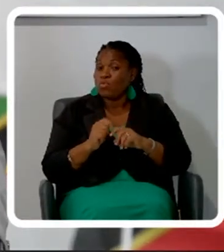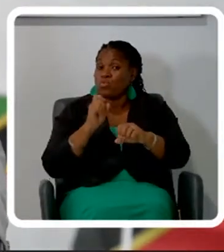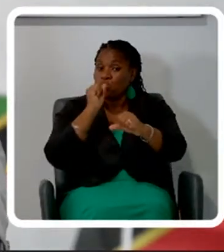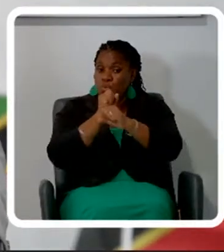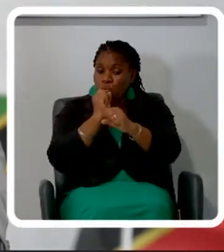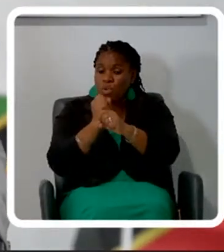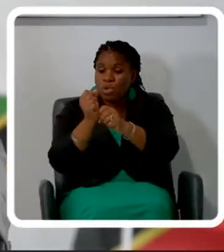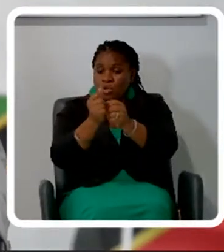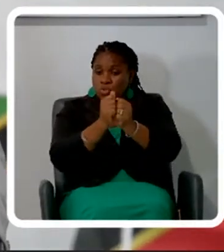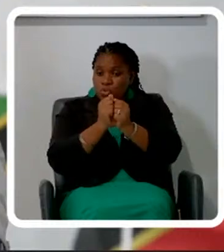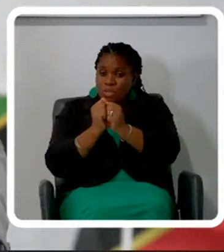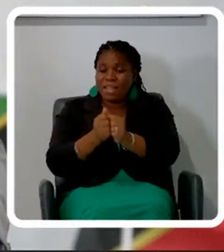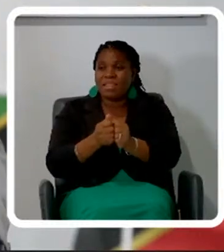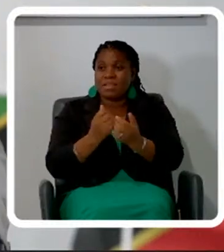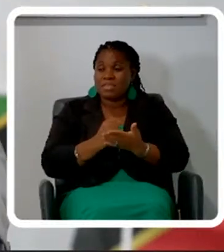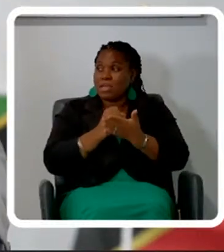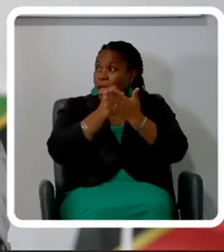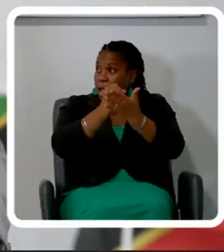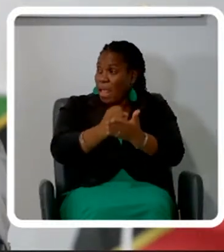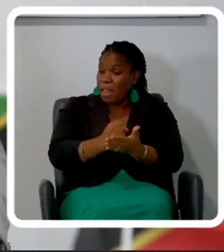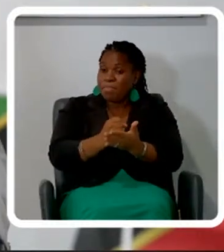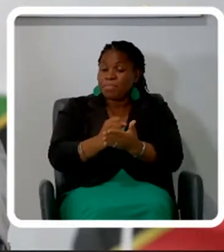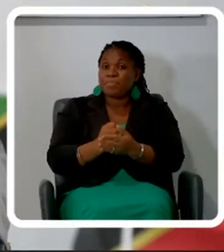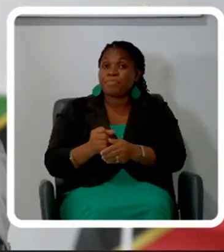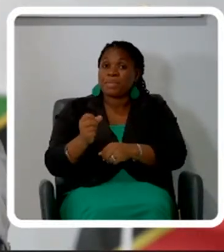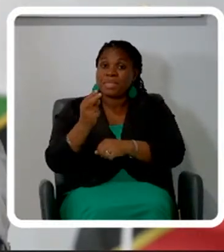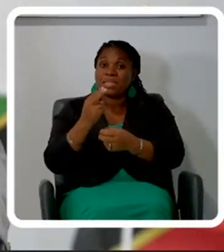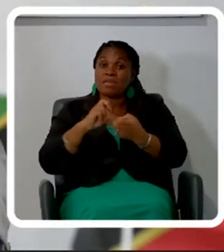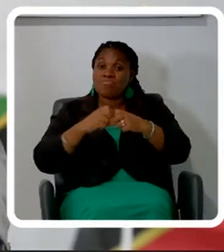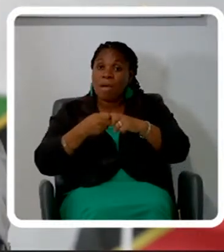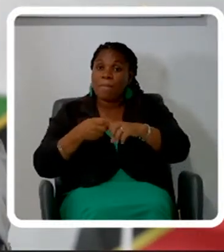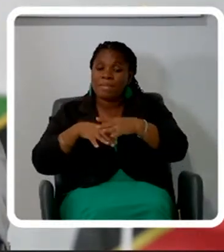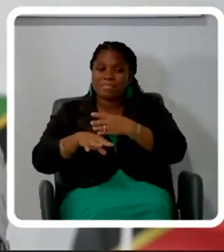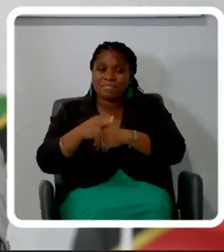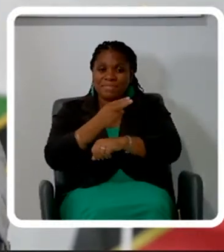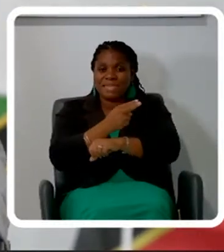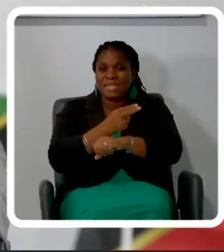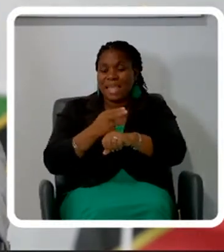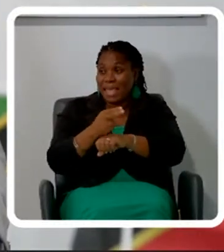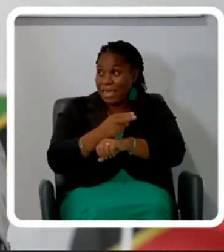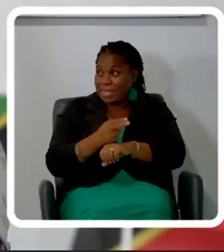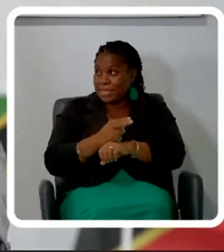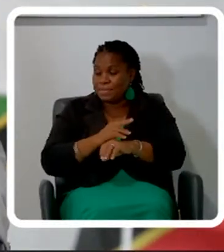led by the Prime Minister of Canada, Justin Trudeau.